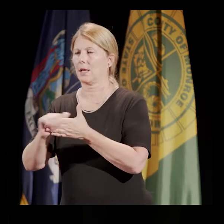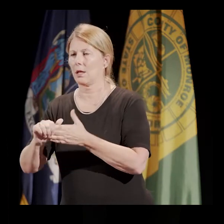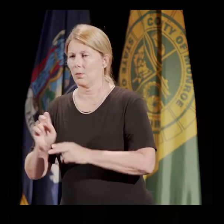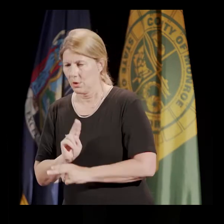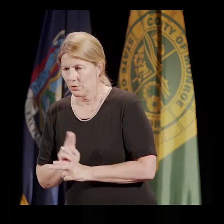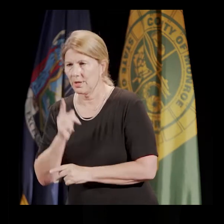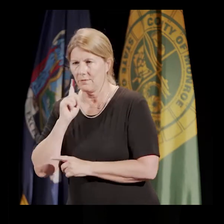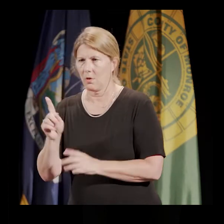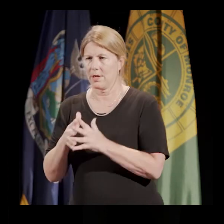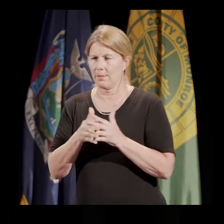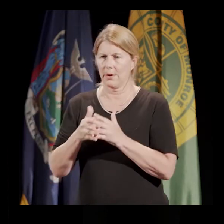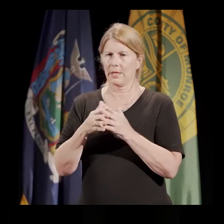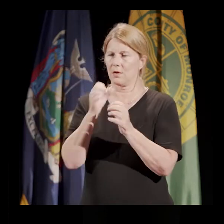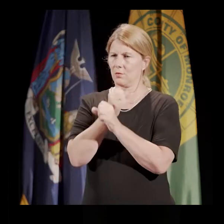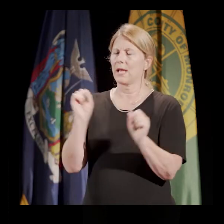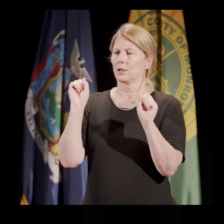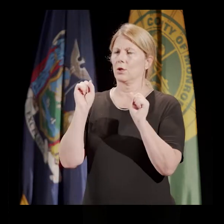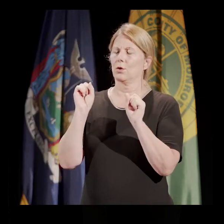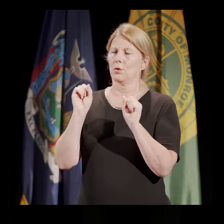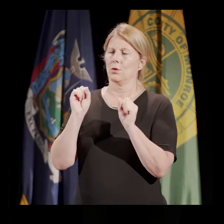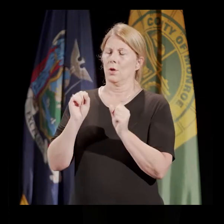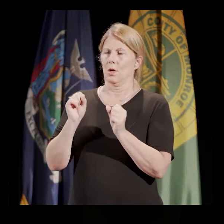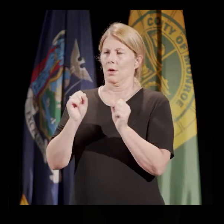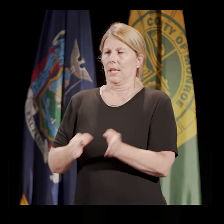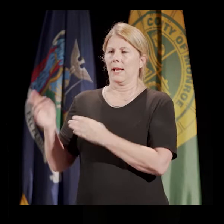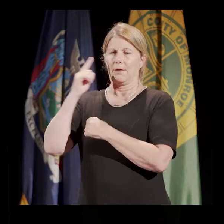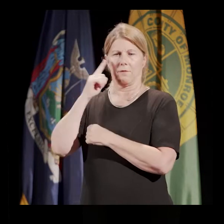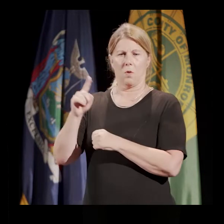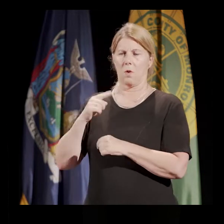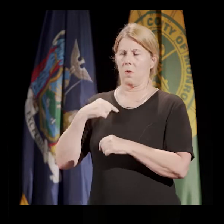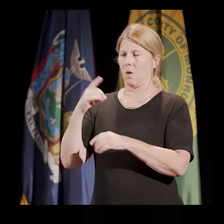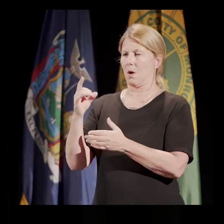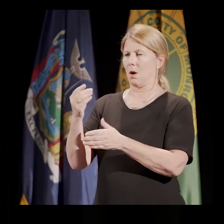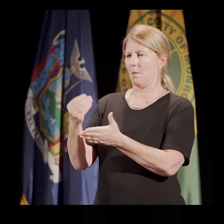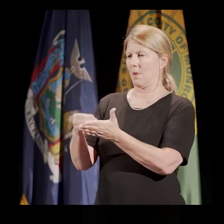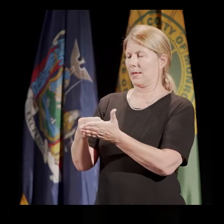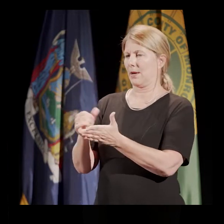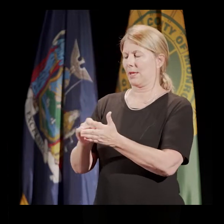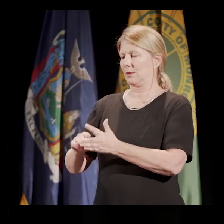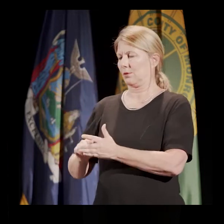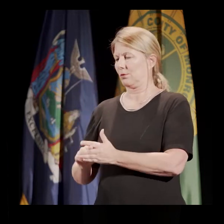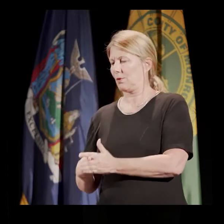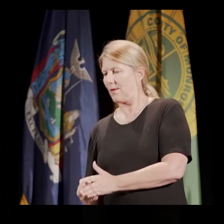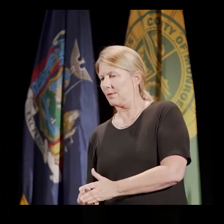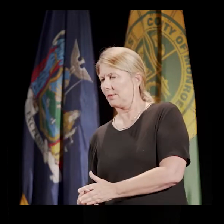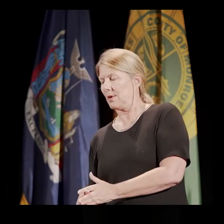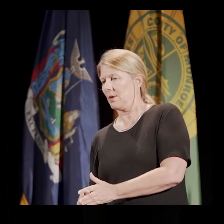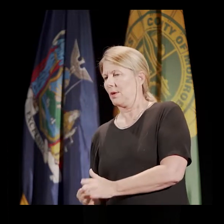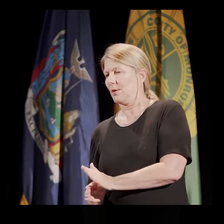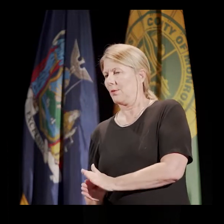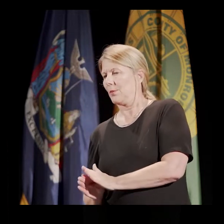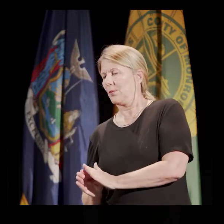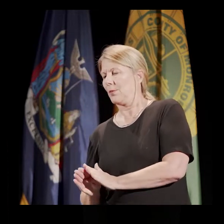American Rescue Plan allocation to provide seed money for the Peace Collective. We have a request for proposals out now